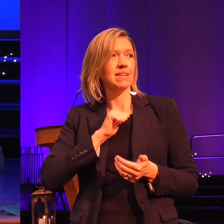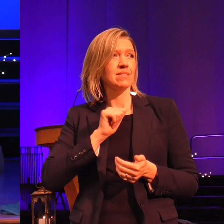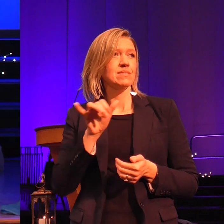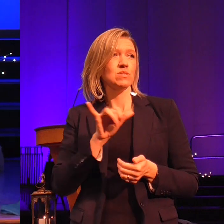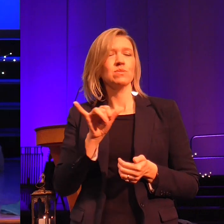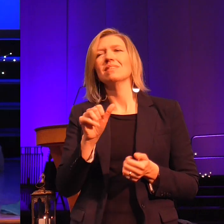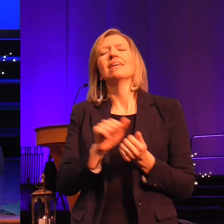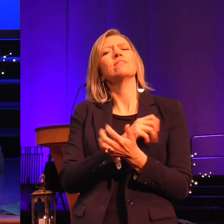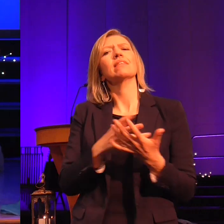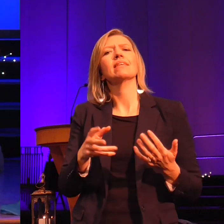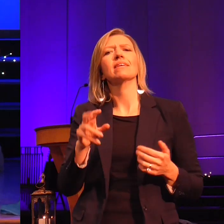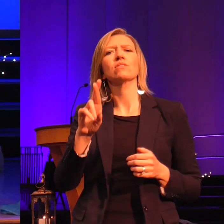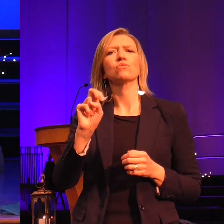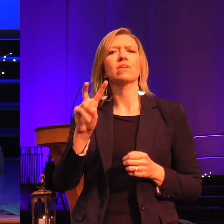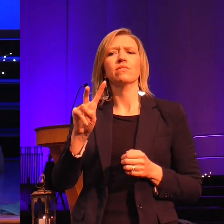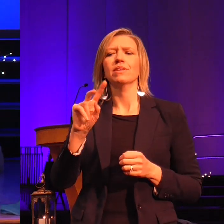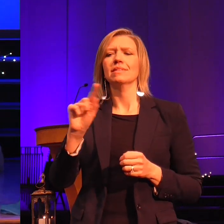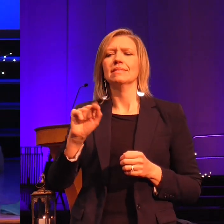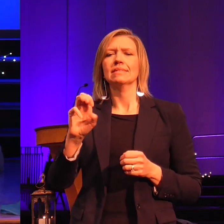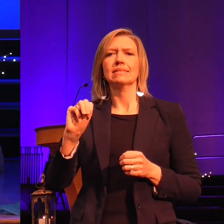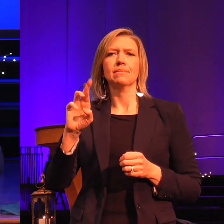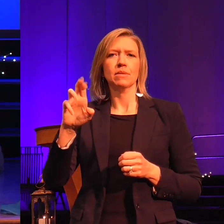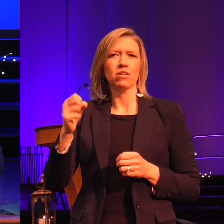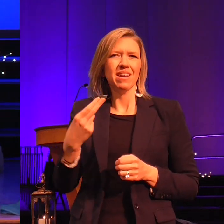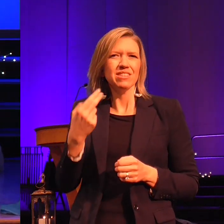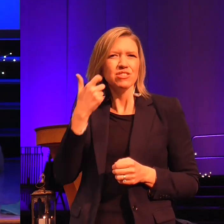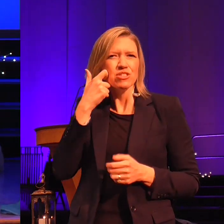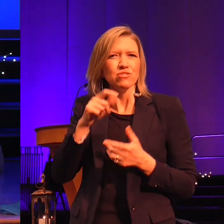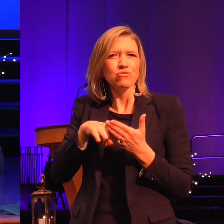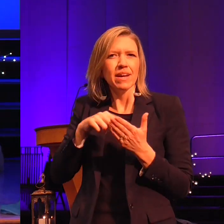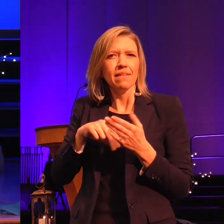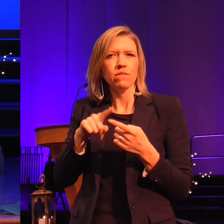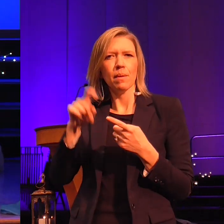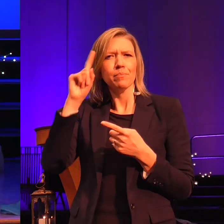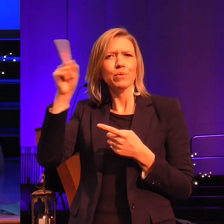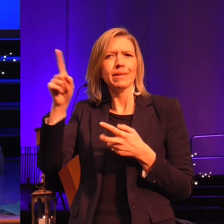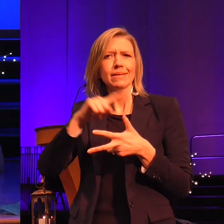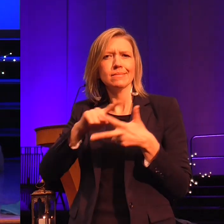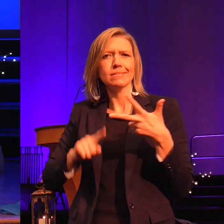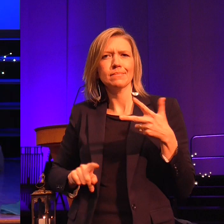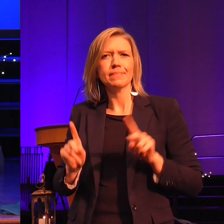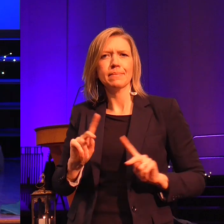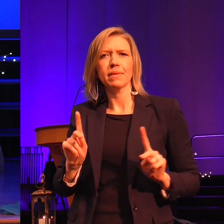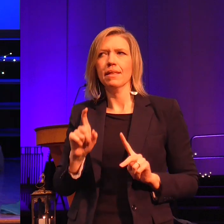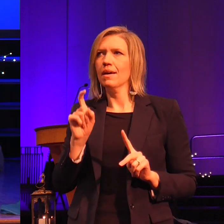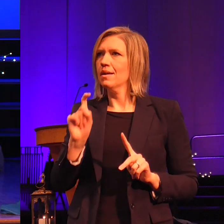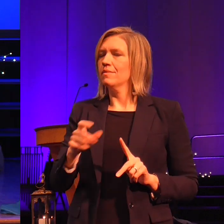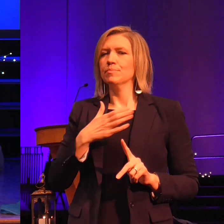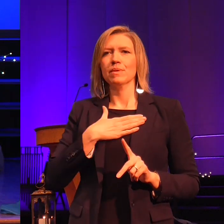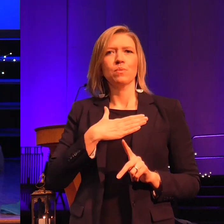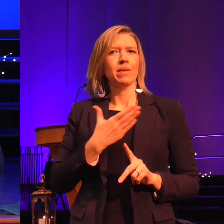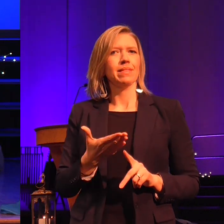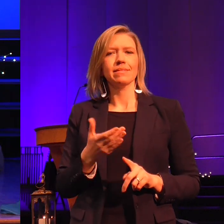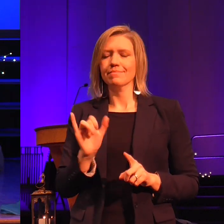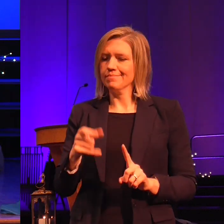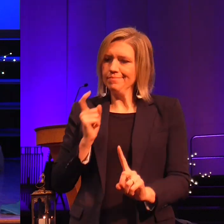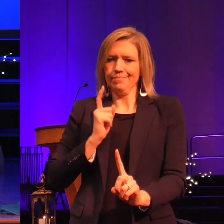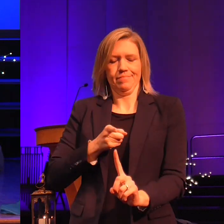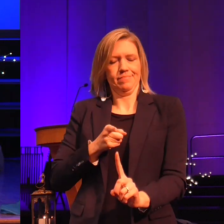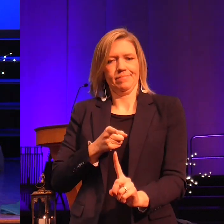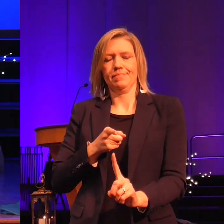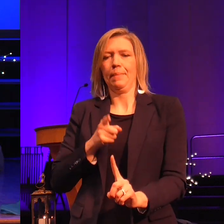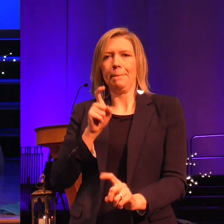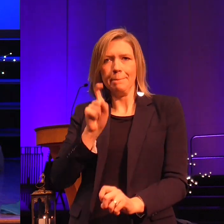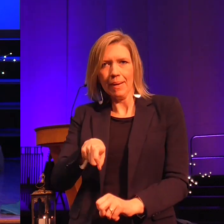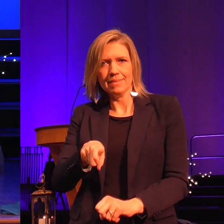Zamira just read from those brilliant people. We have to be willing. It's a cornerstone for having a good life. So